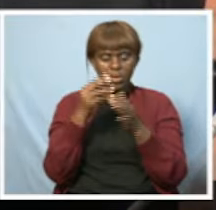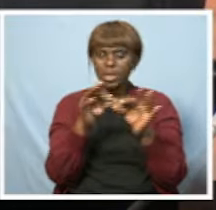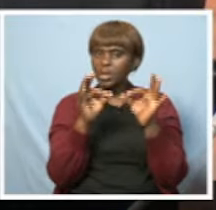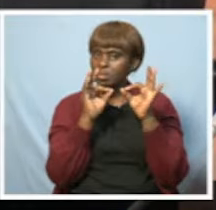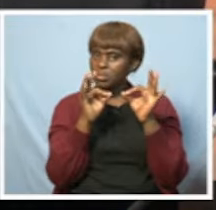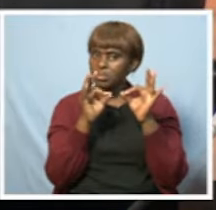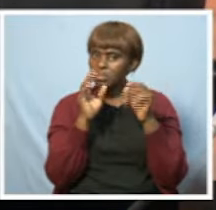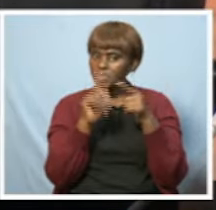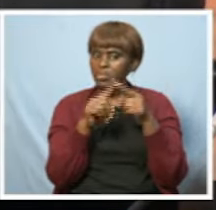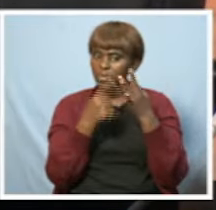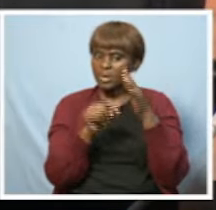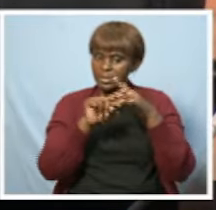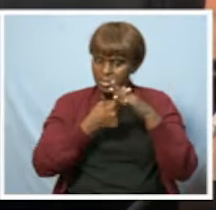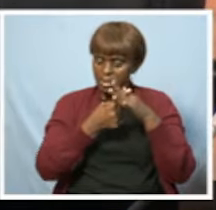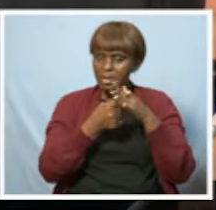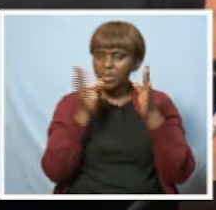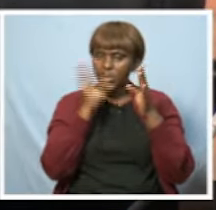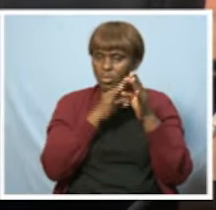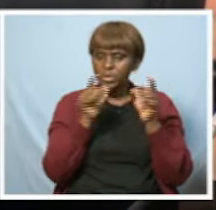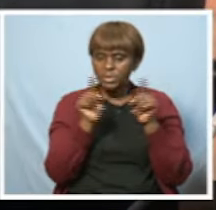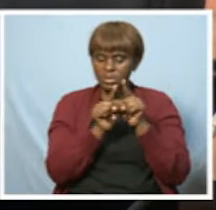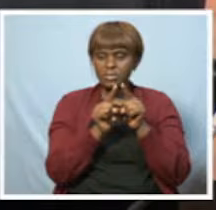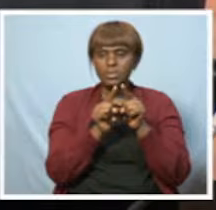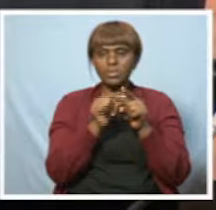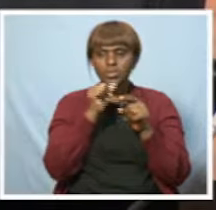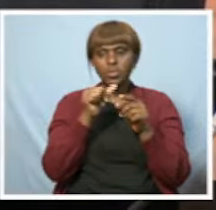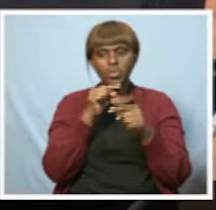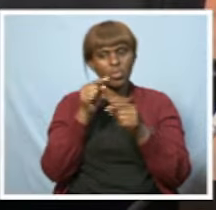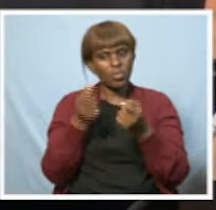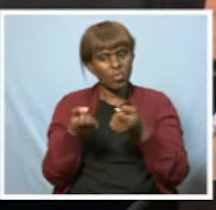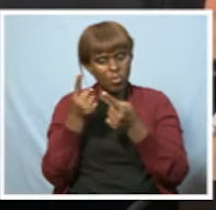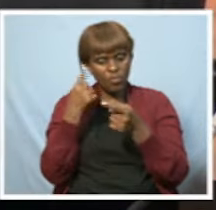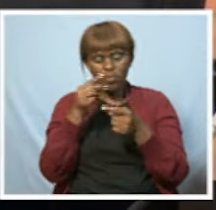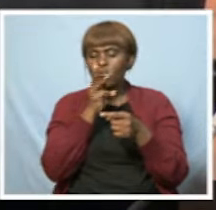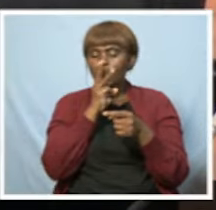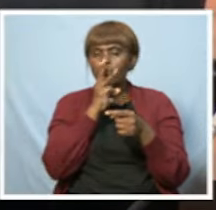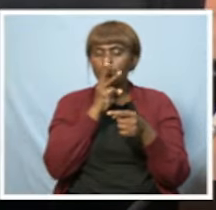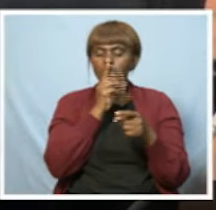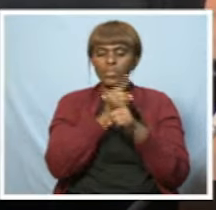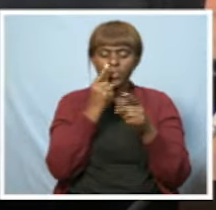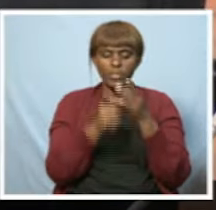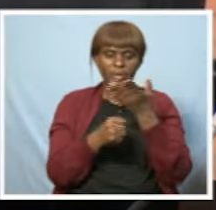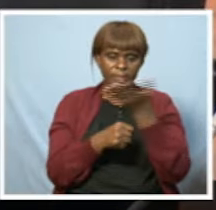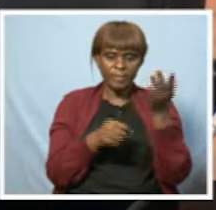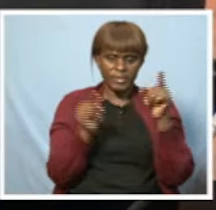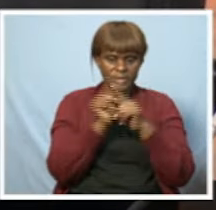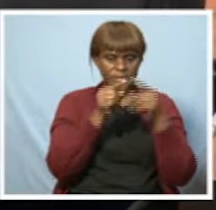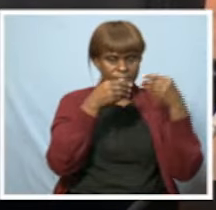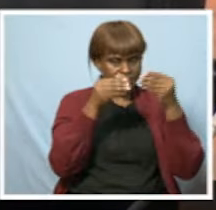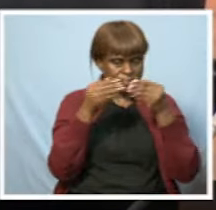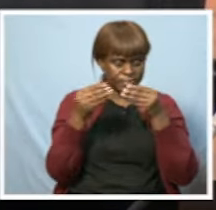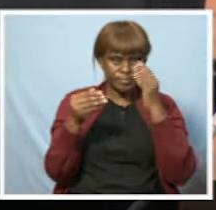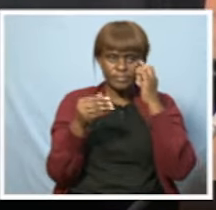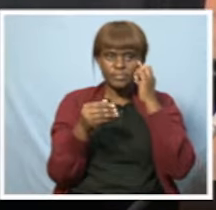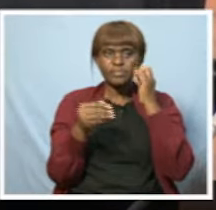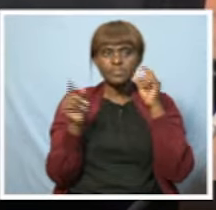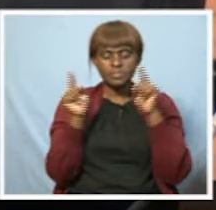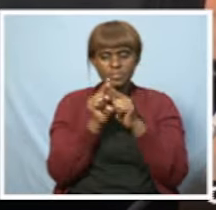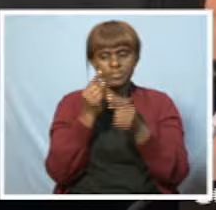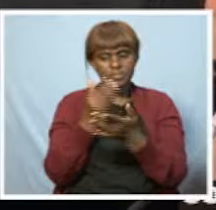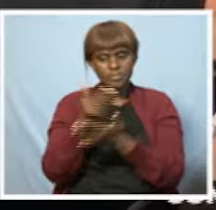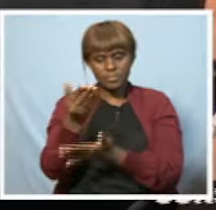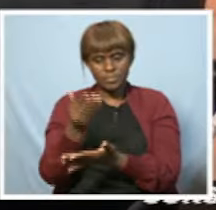efficient to get them started. Necessarily not going for the boreholes, but just them going to the market,